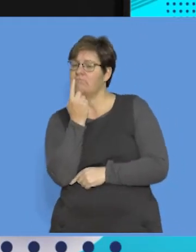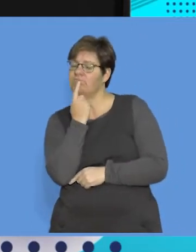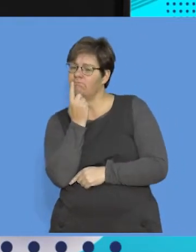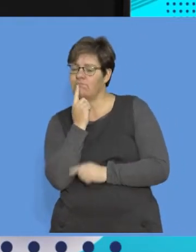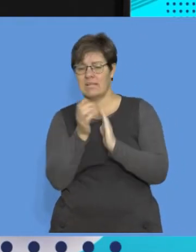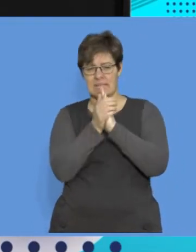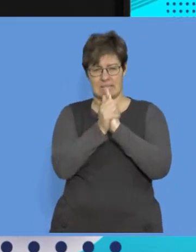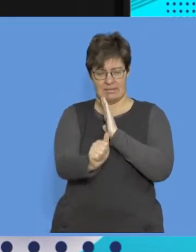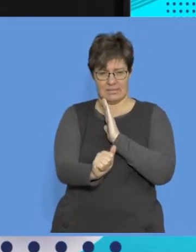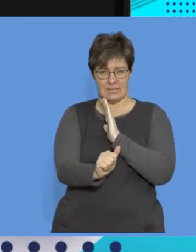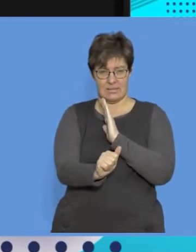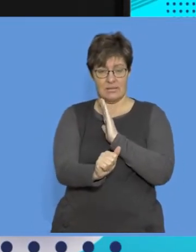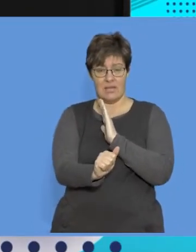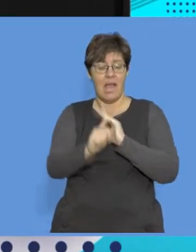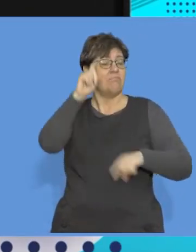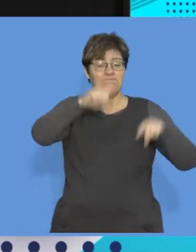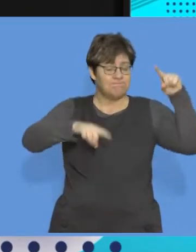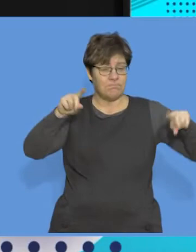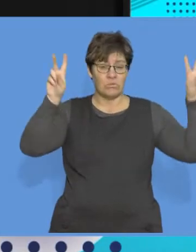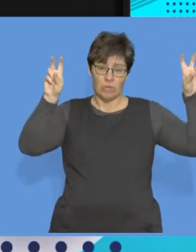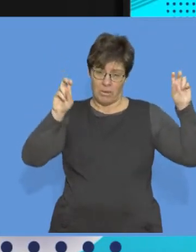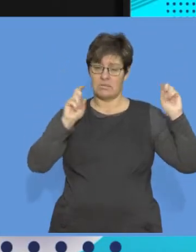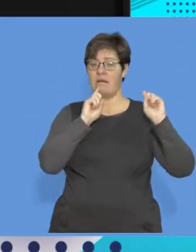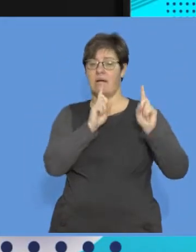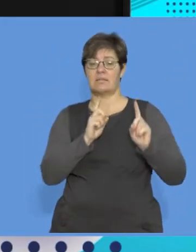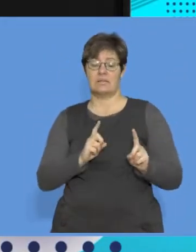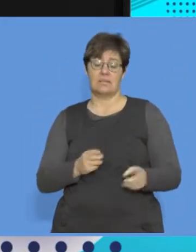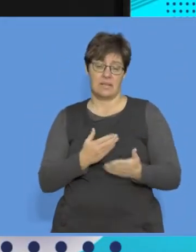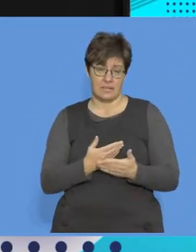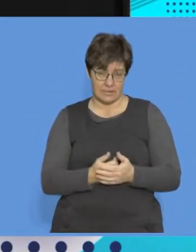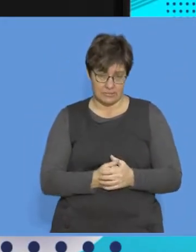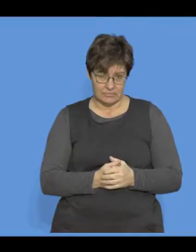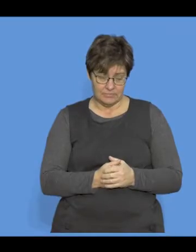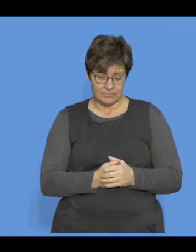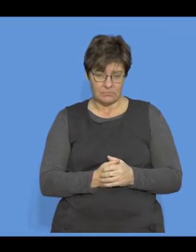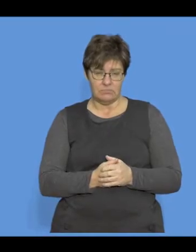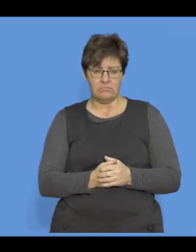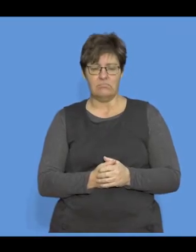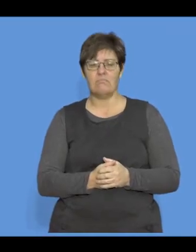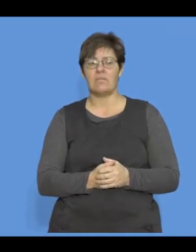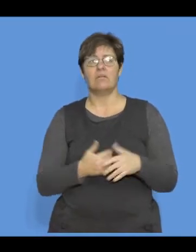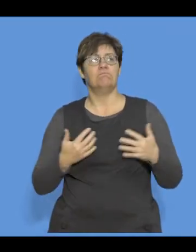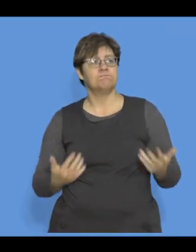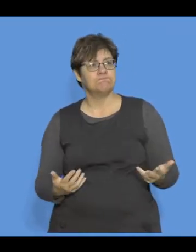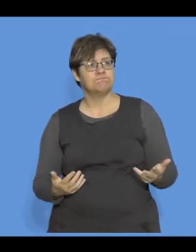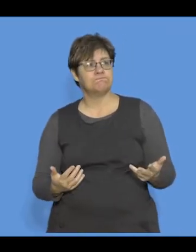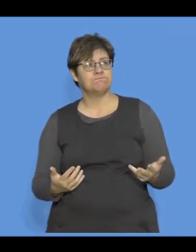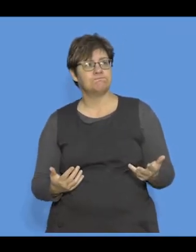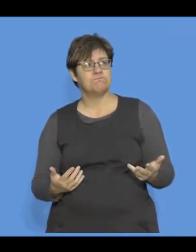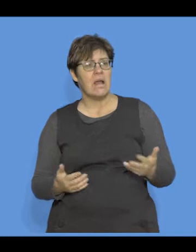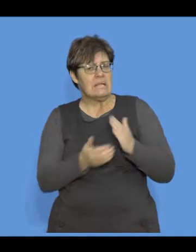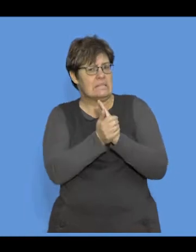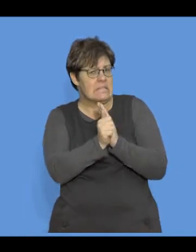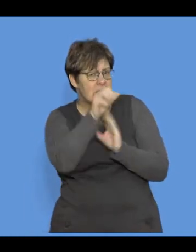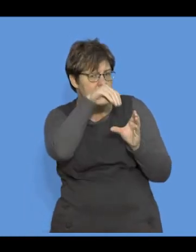skills that can be asked in all of the topics. So what I want to emphasize here is the skills involve